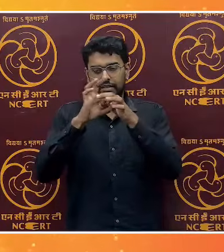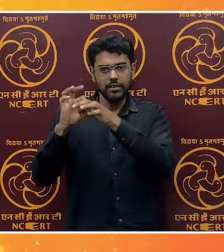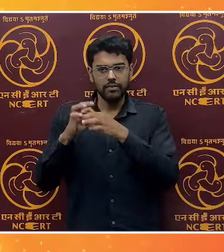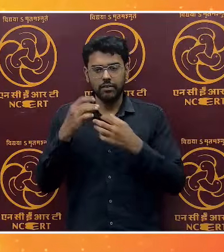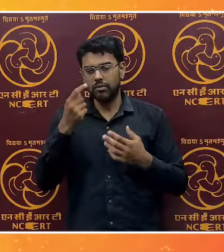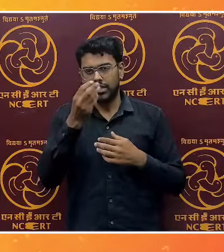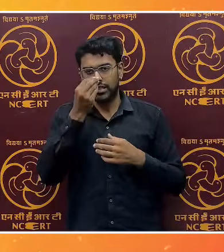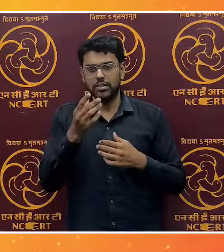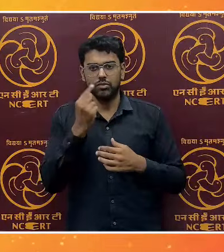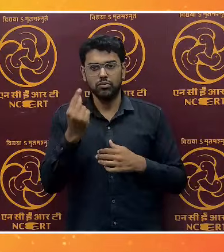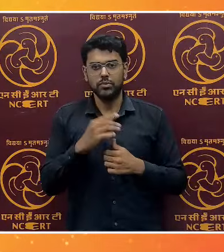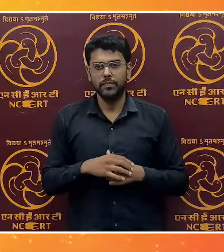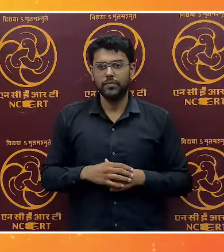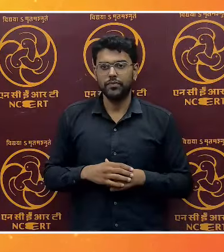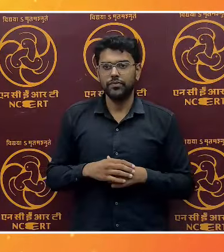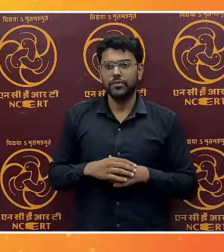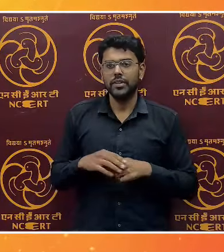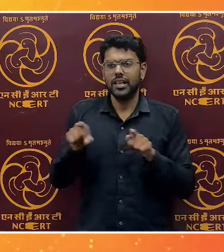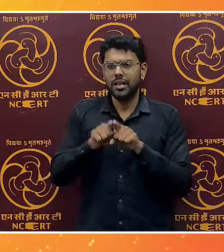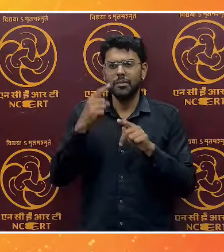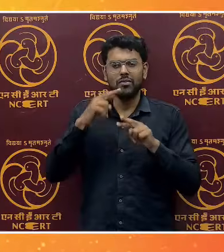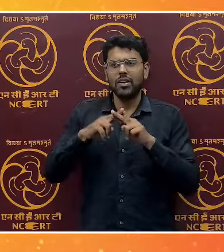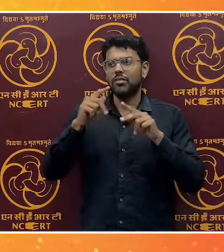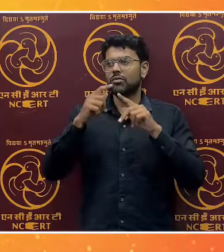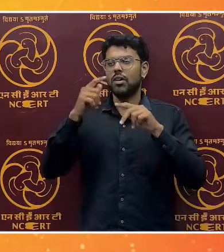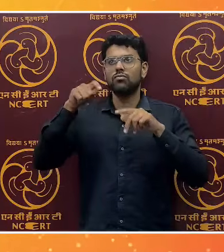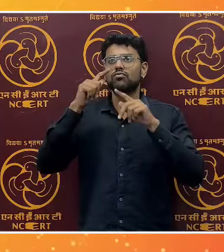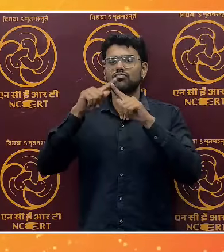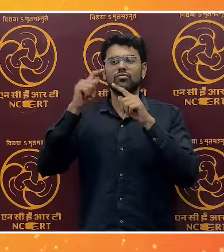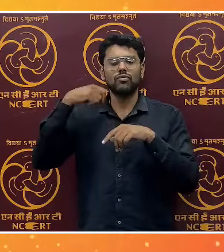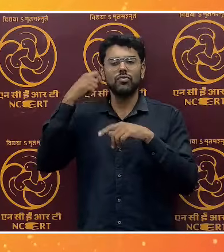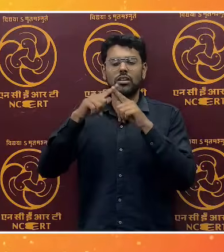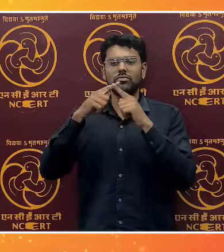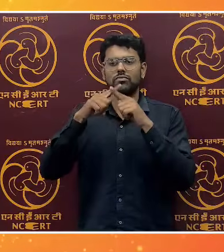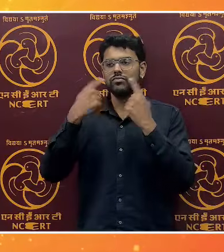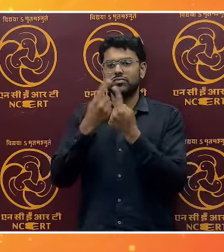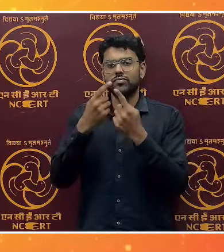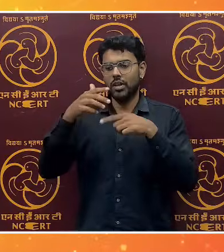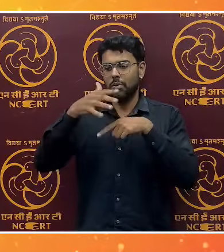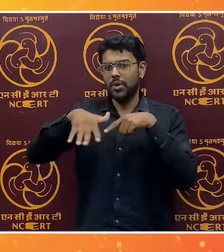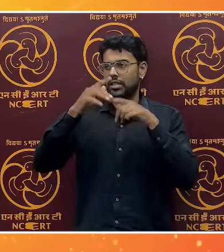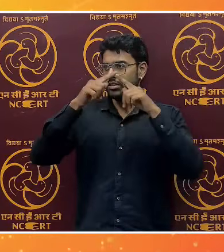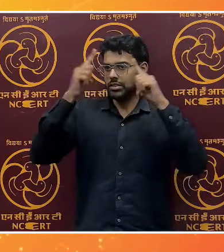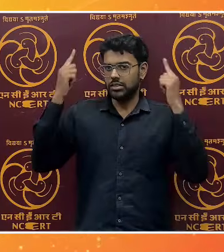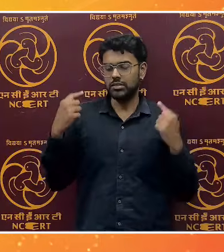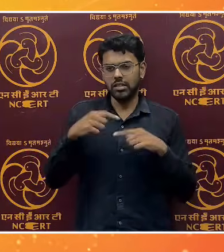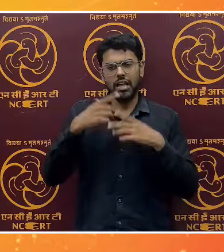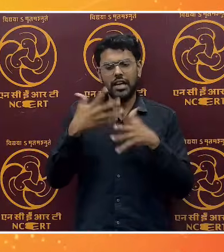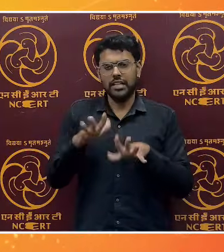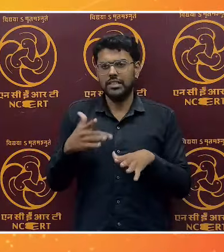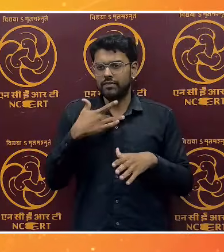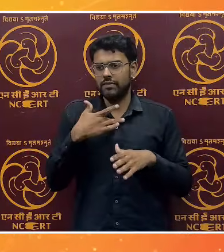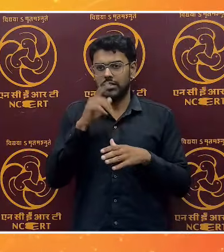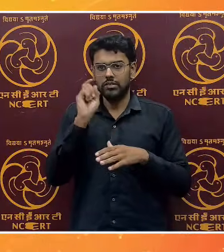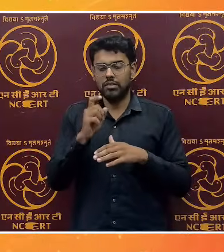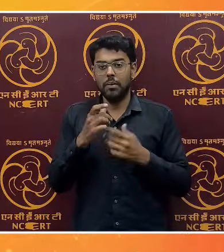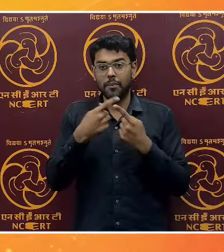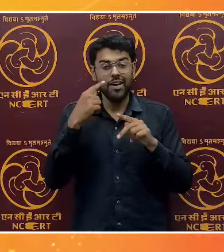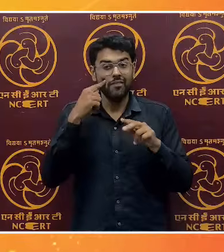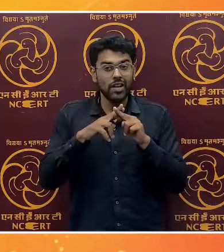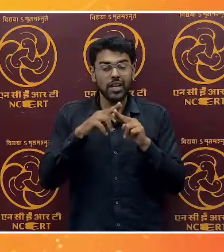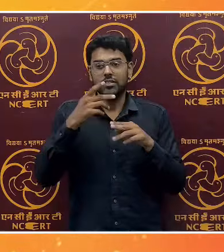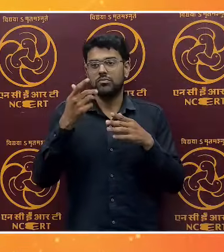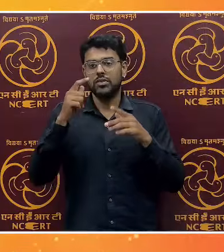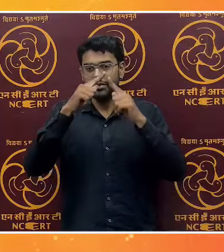in a quicker way. Right, like when we are shooting in a full-fledged studio and we have a screen behind us, so we can run anything on the screen. Yes. But in case you